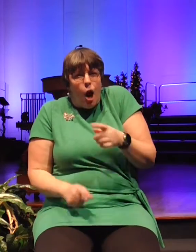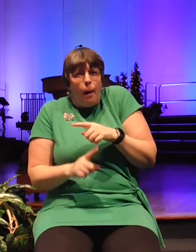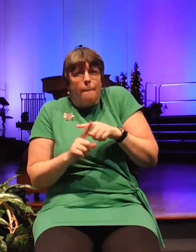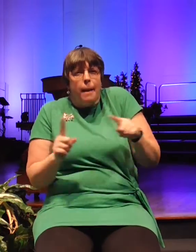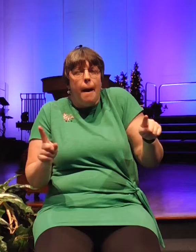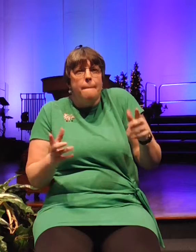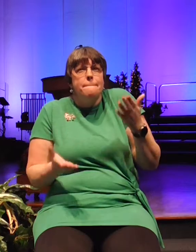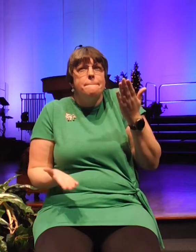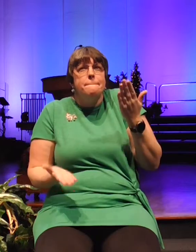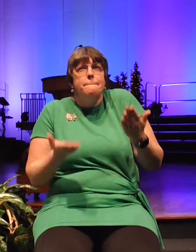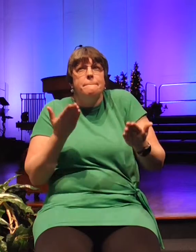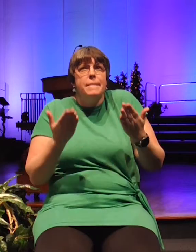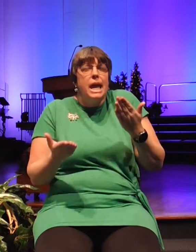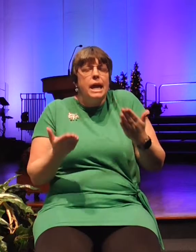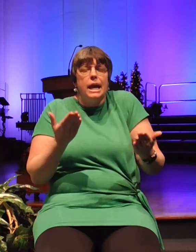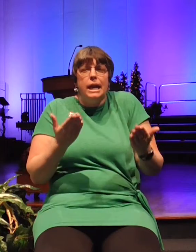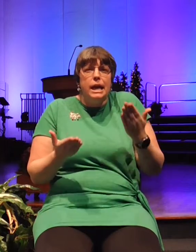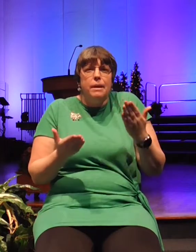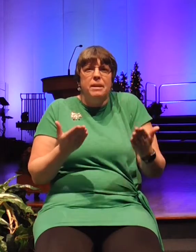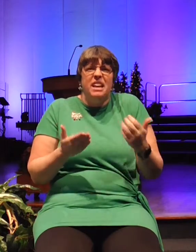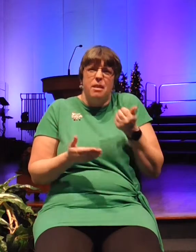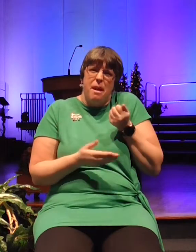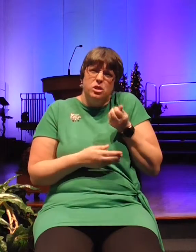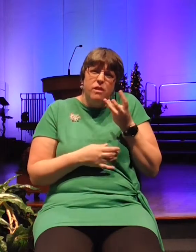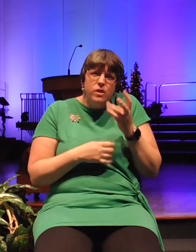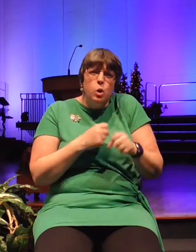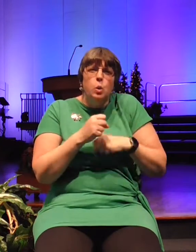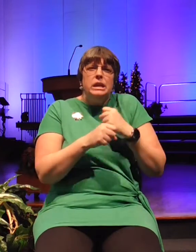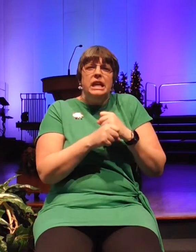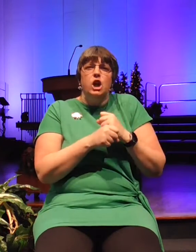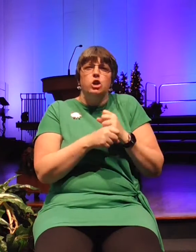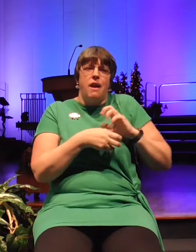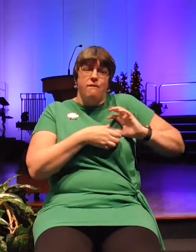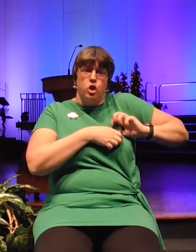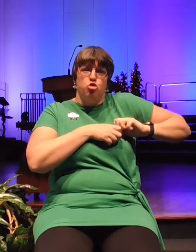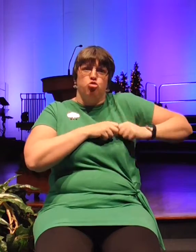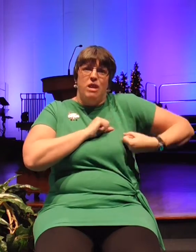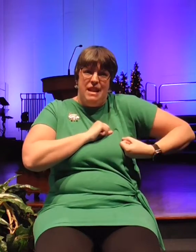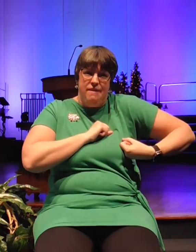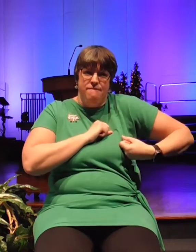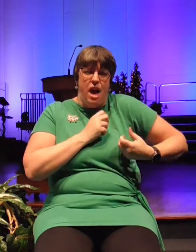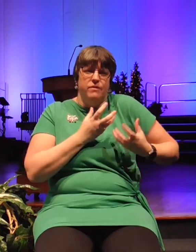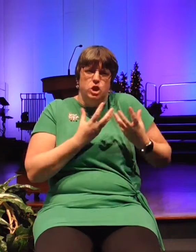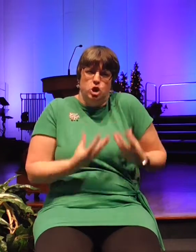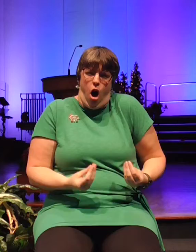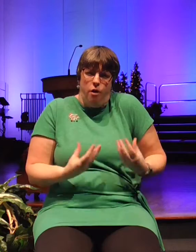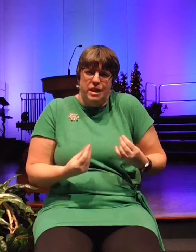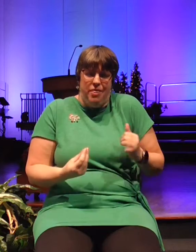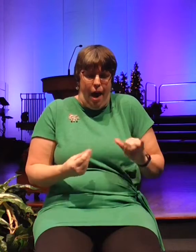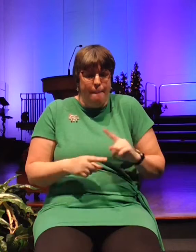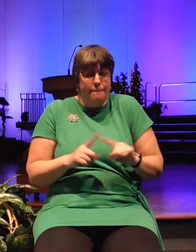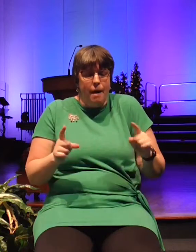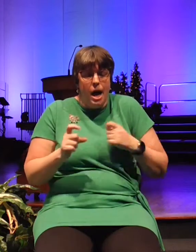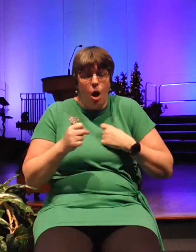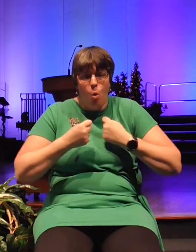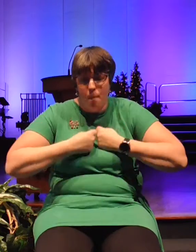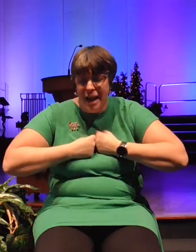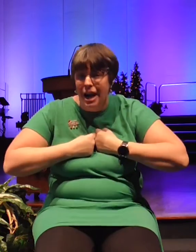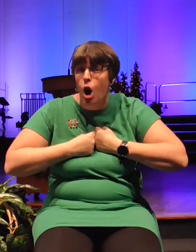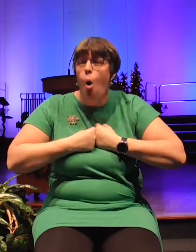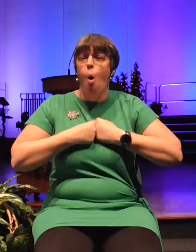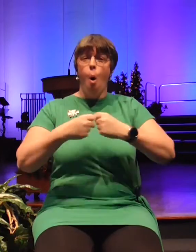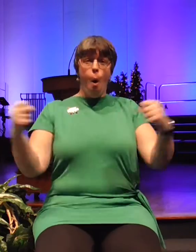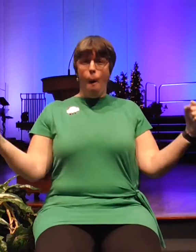maybe it deepened, and that the past few years of grief have softened it a bit, but it opened widely for